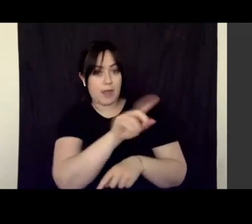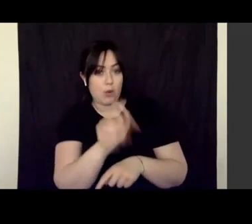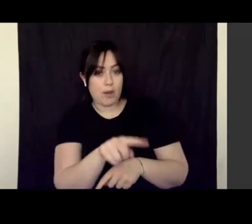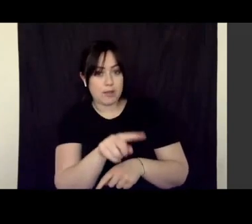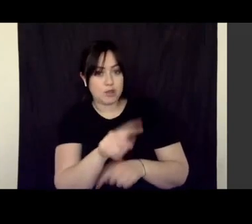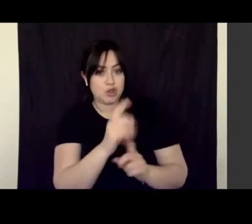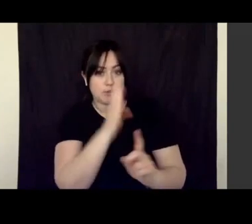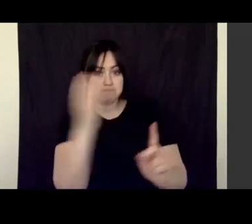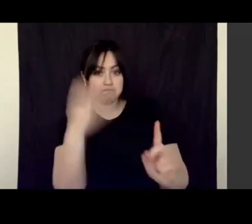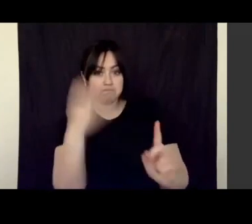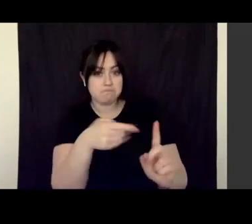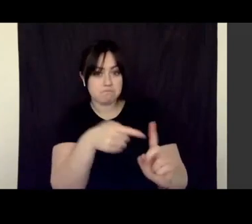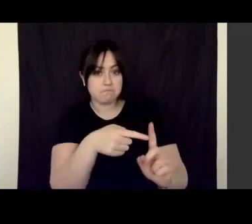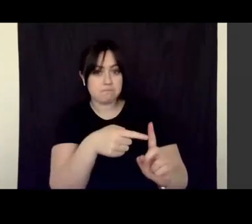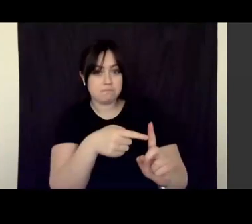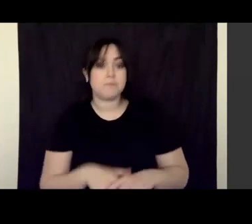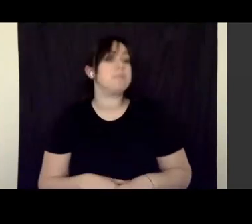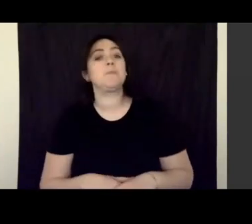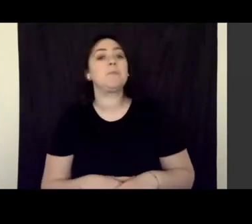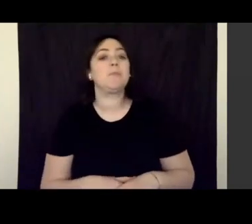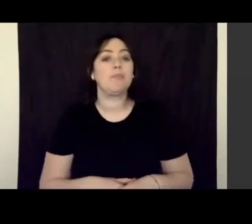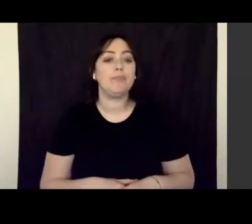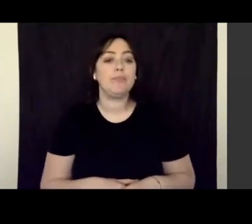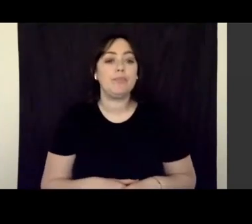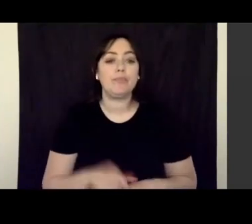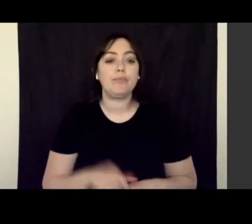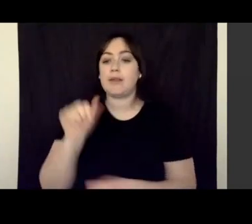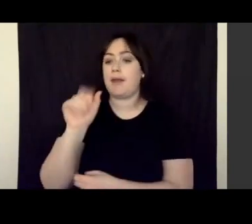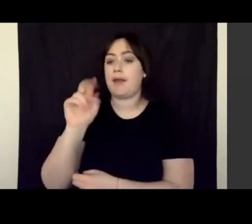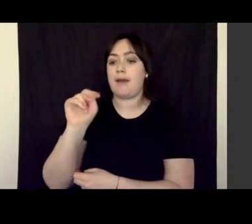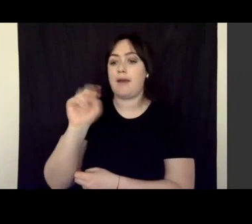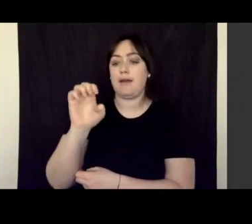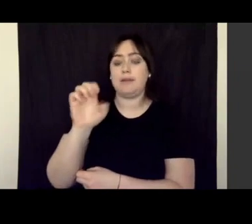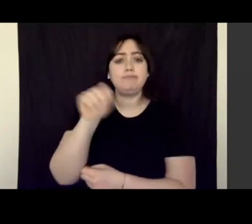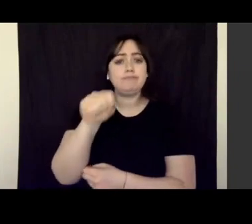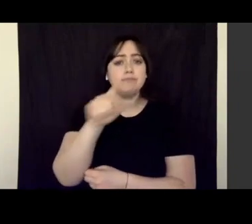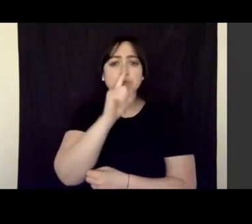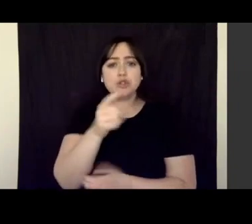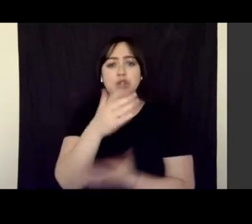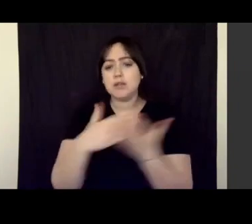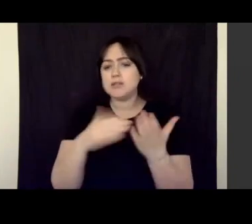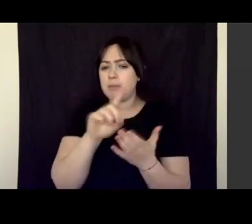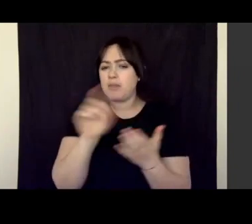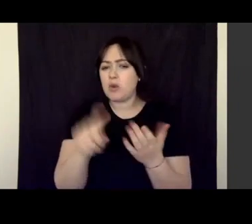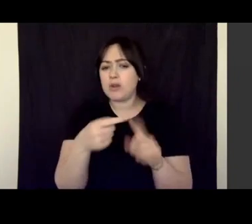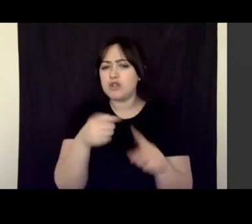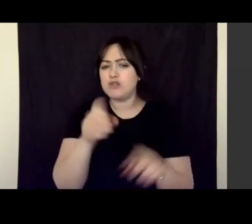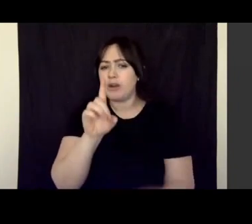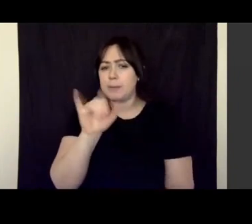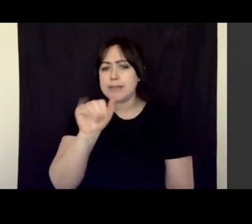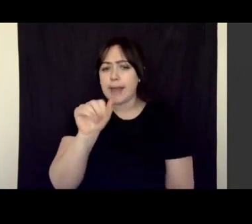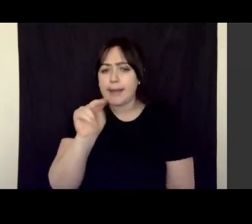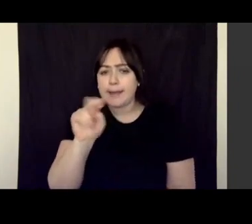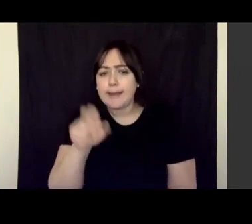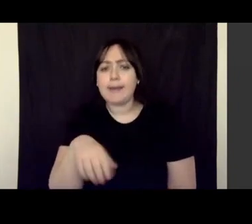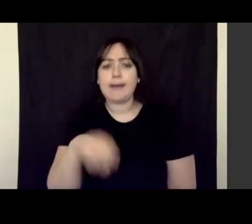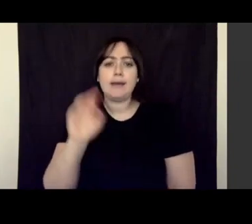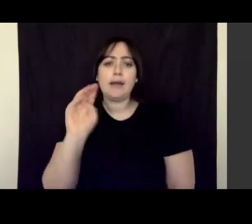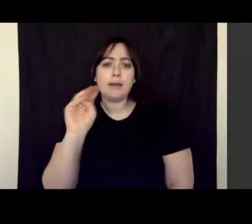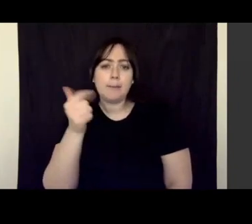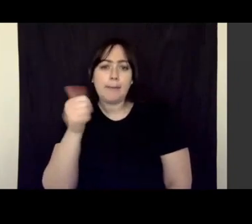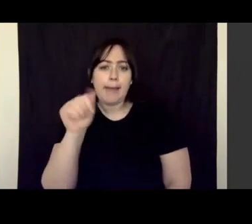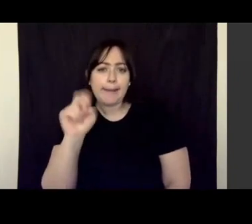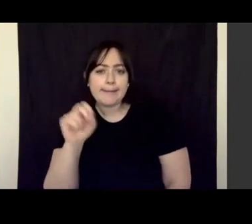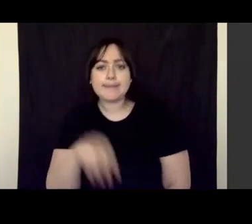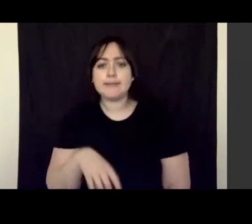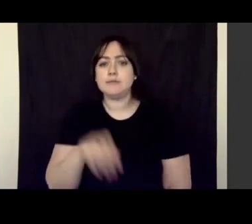Sure. I think some of these questions from Diane and Megan and Sue are all a little bit intertwined on some level, but I think